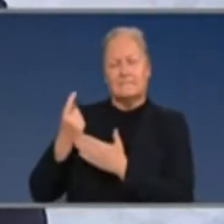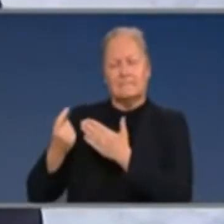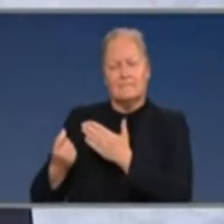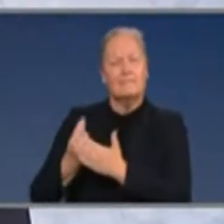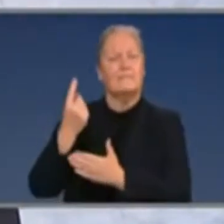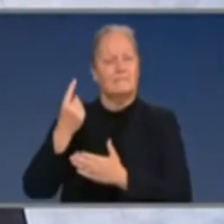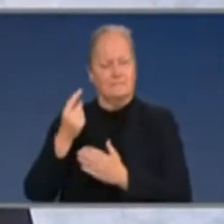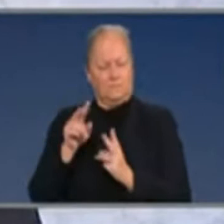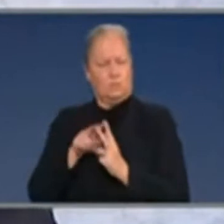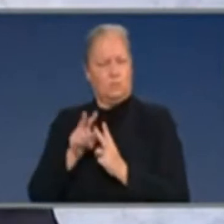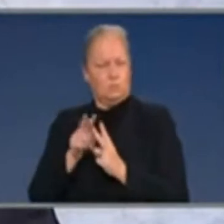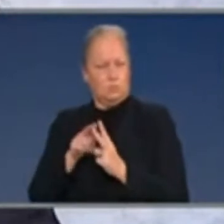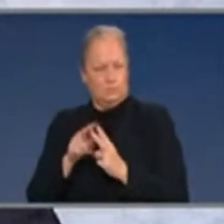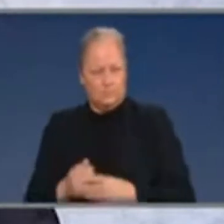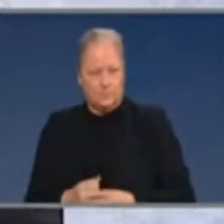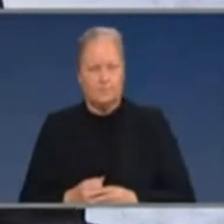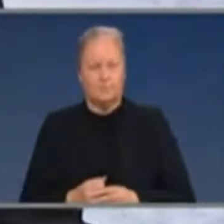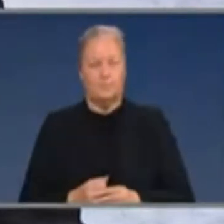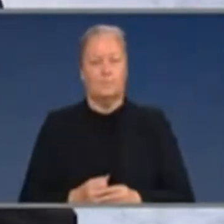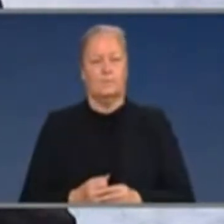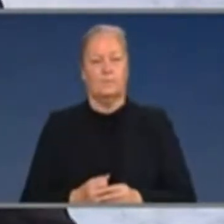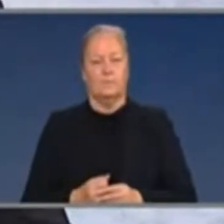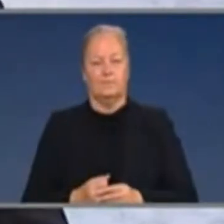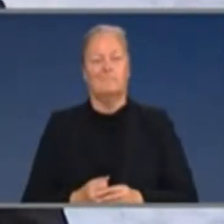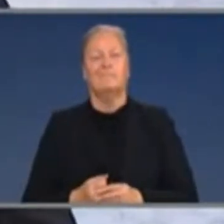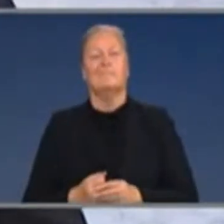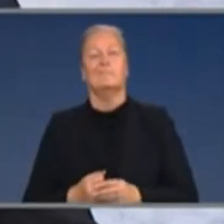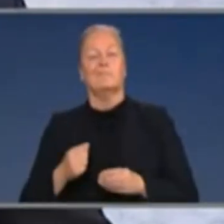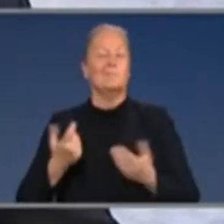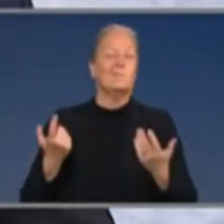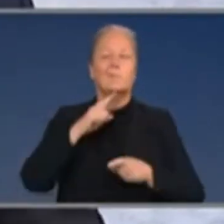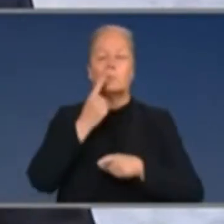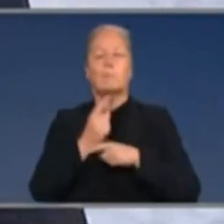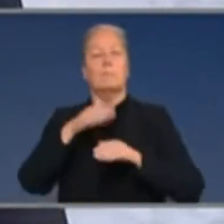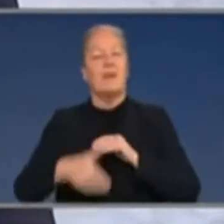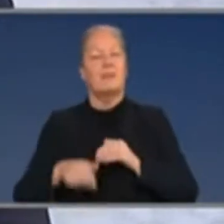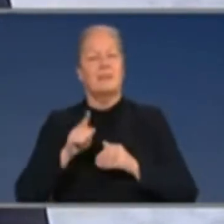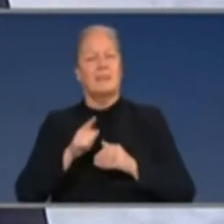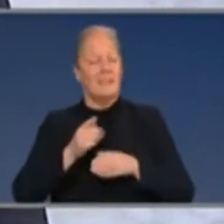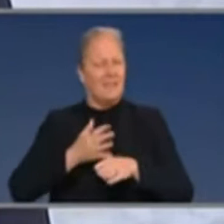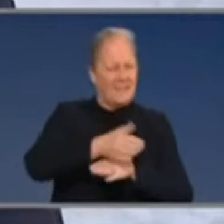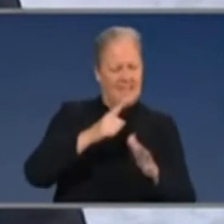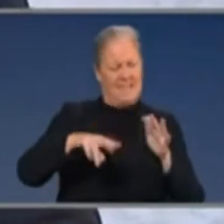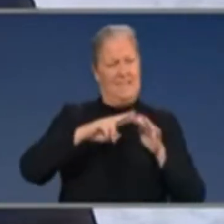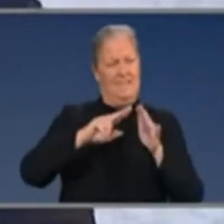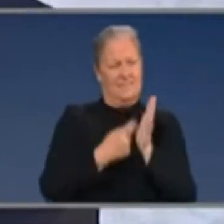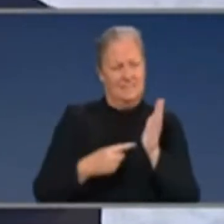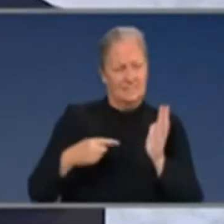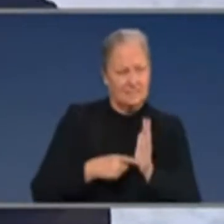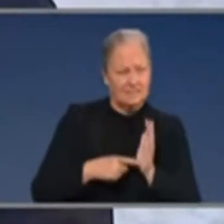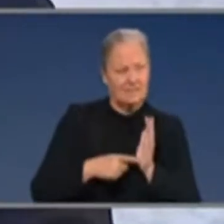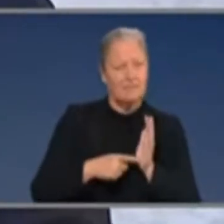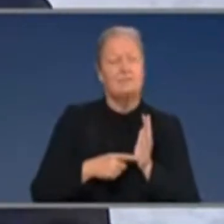They talk about lines of effort and they talk about unity of effort. And as I was reflecting on this agreement last